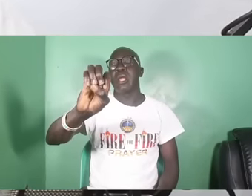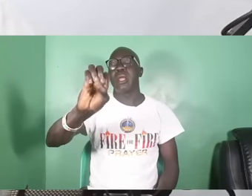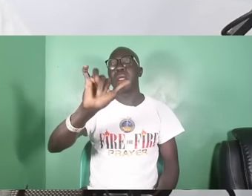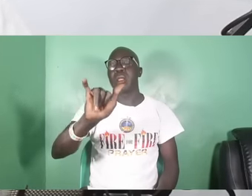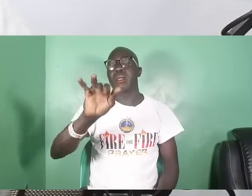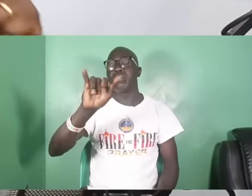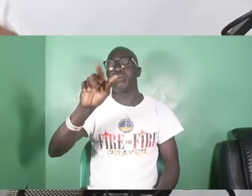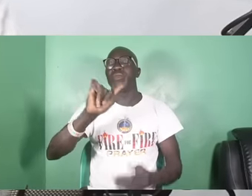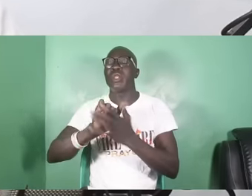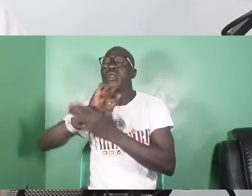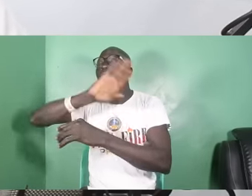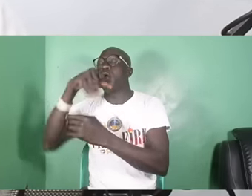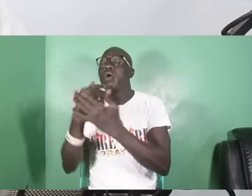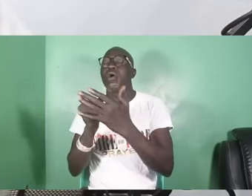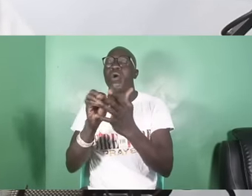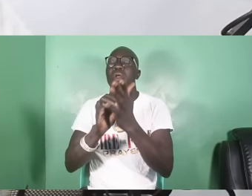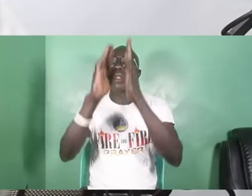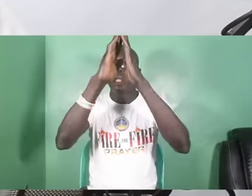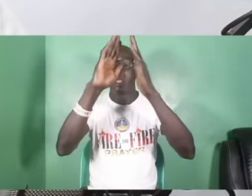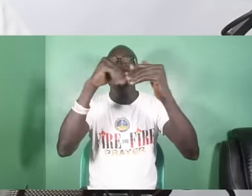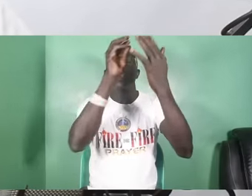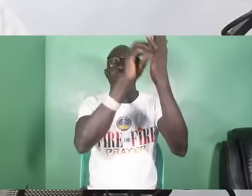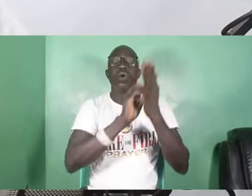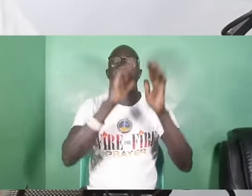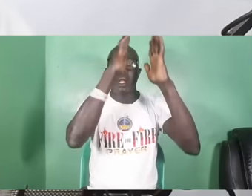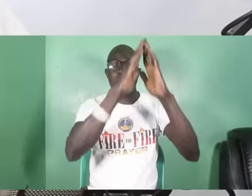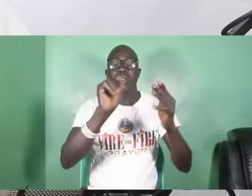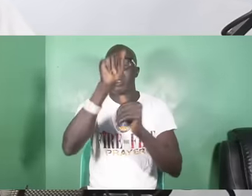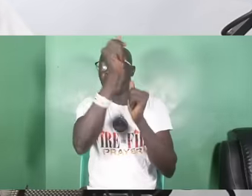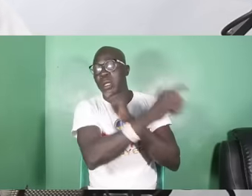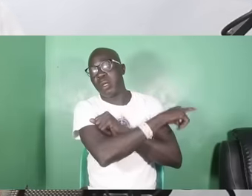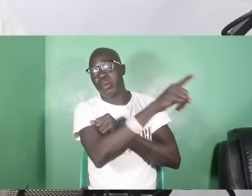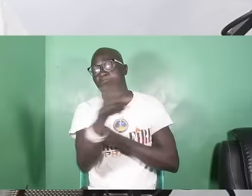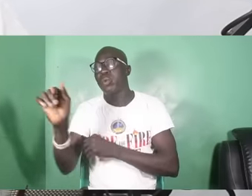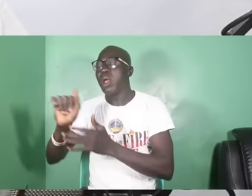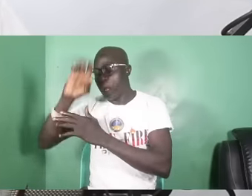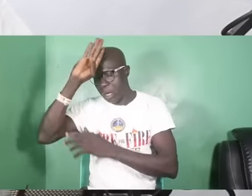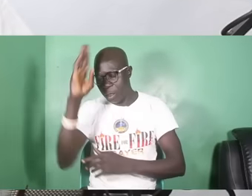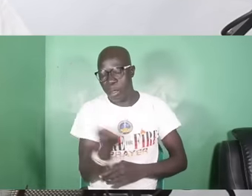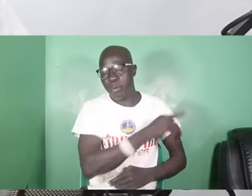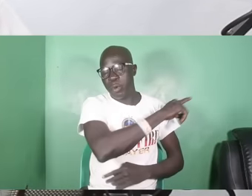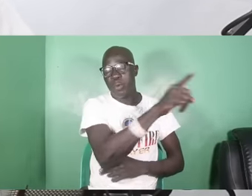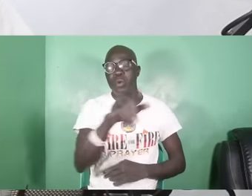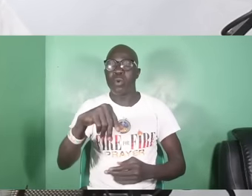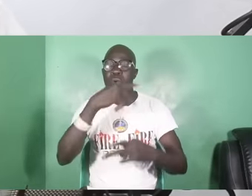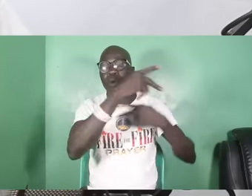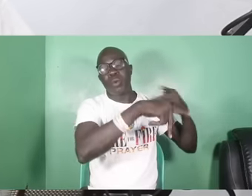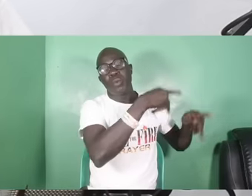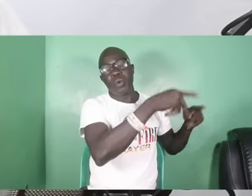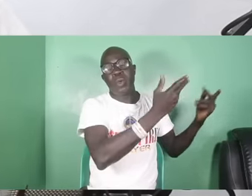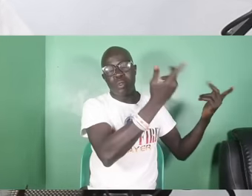receiving the visitation. I greet everyone. Prophets attend. La roi.